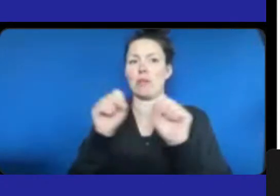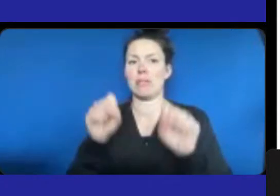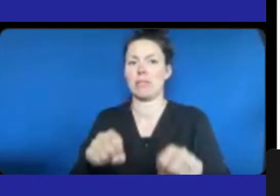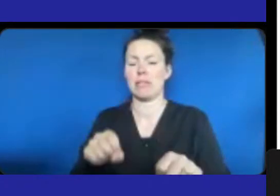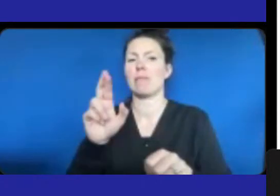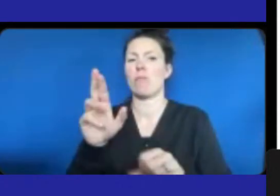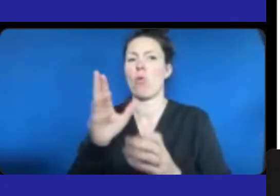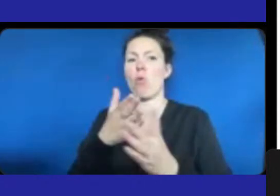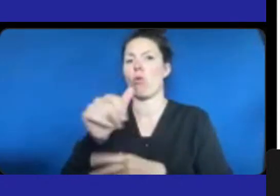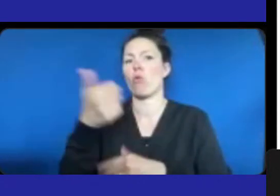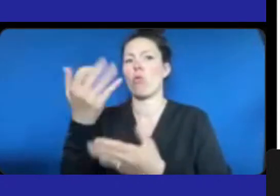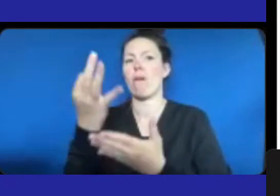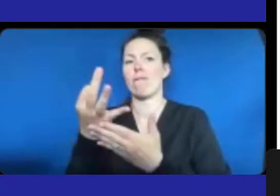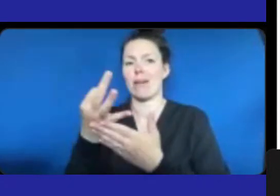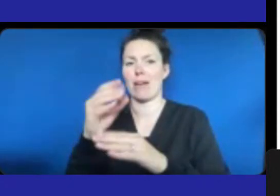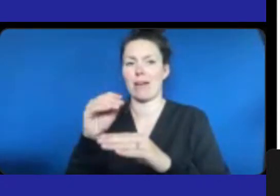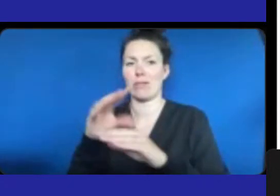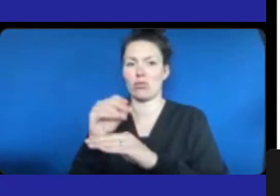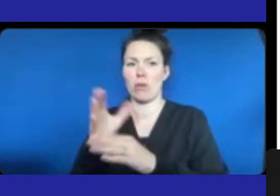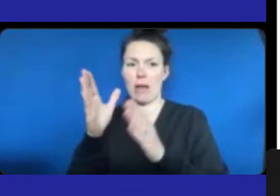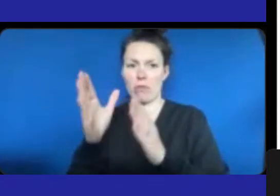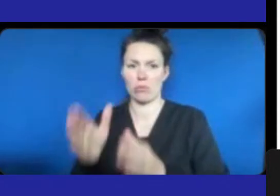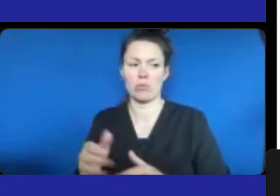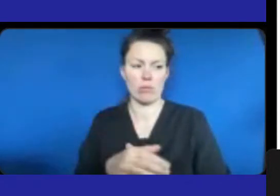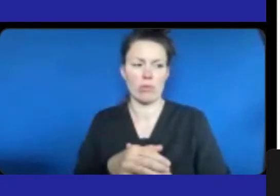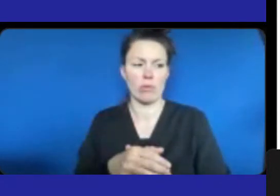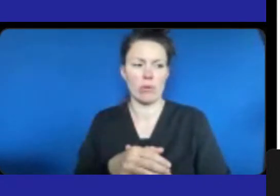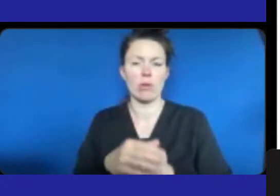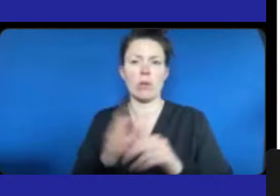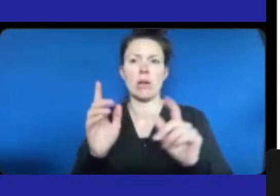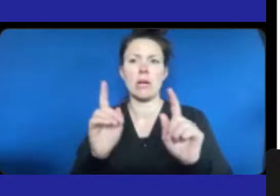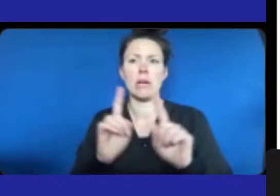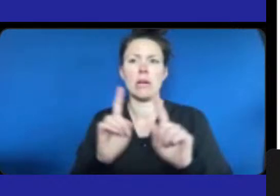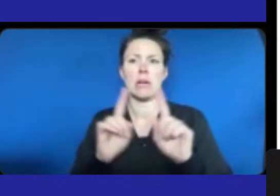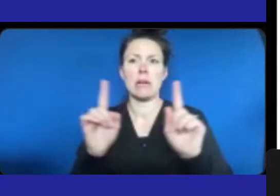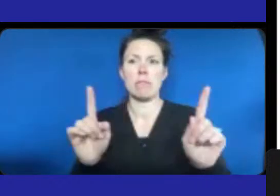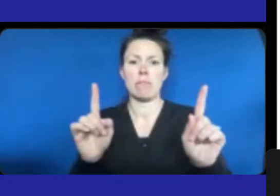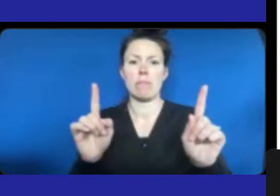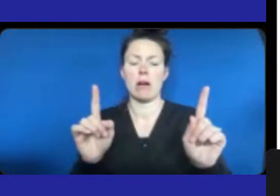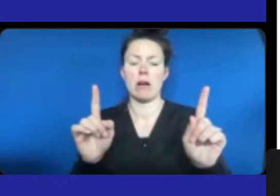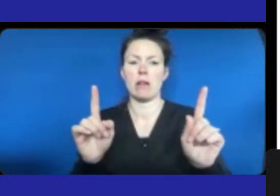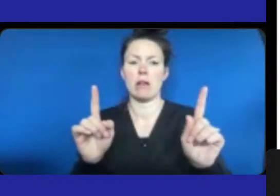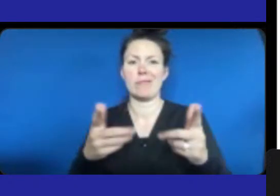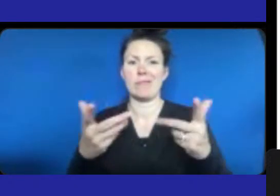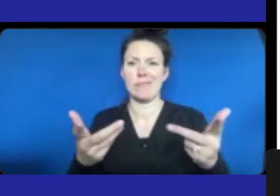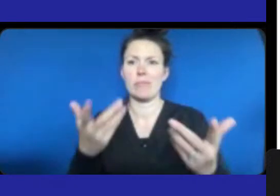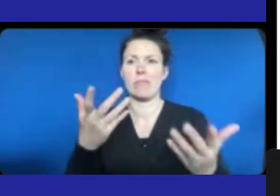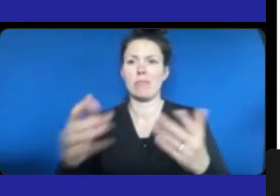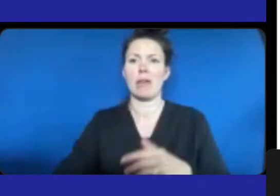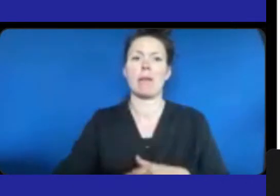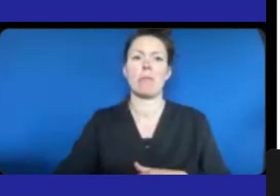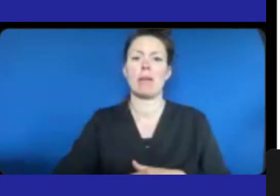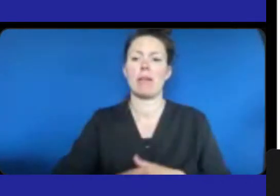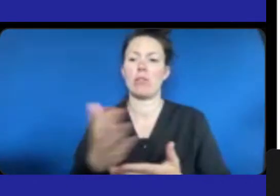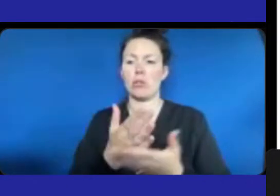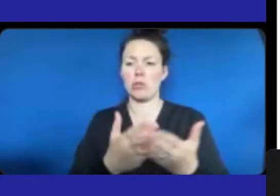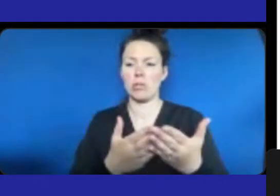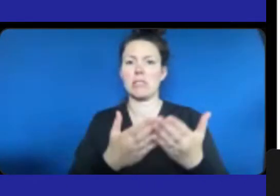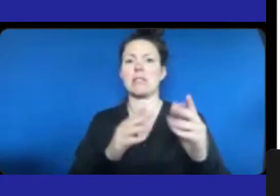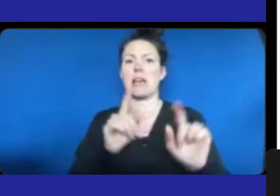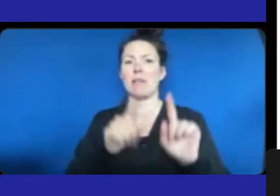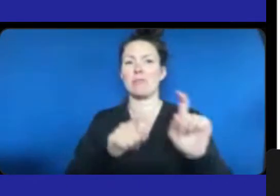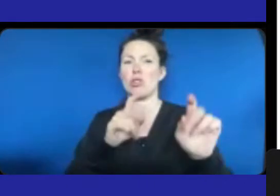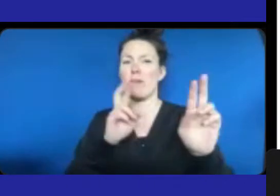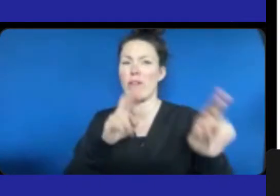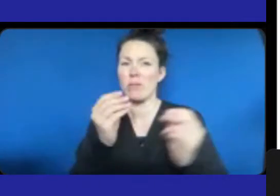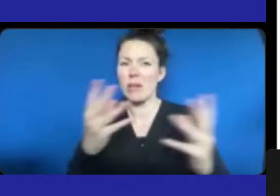financial counselors. But I think other than that, there may be some survey response information, but I don't think we